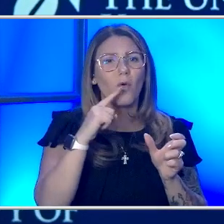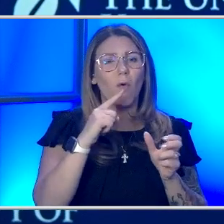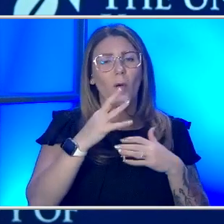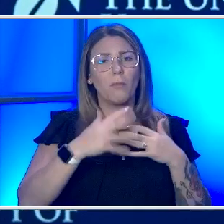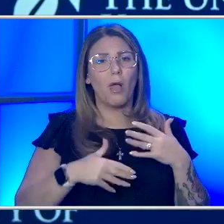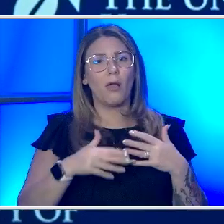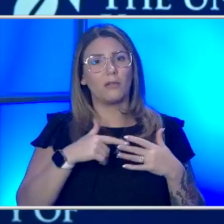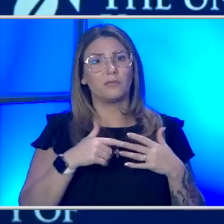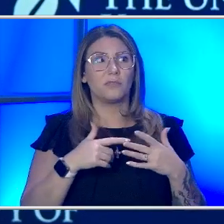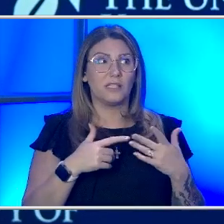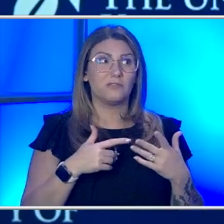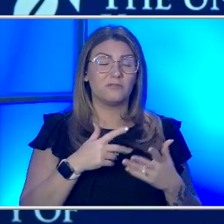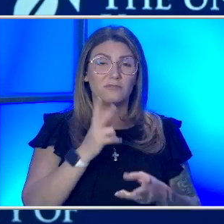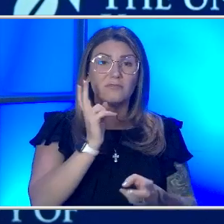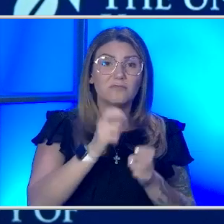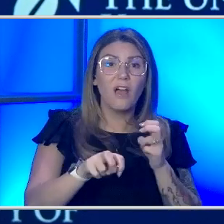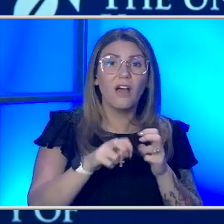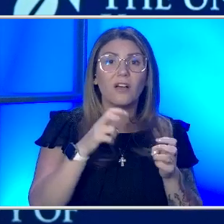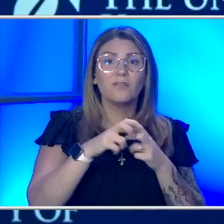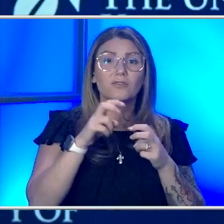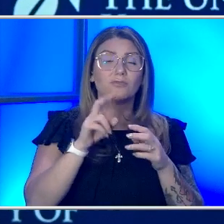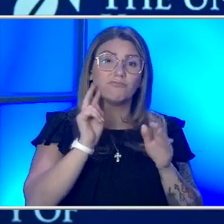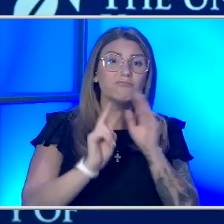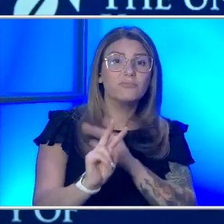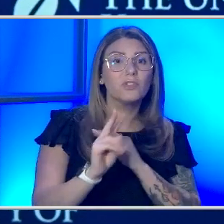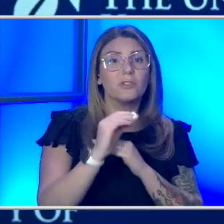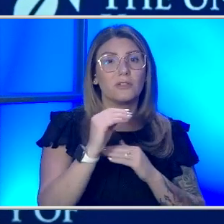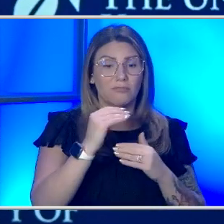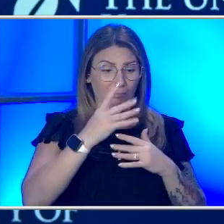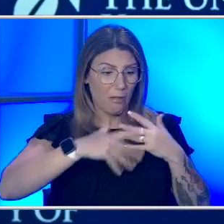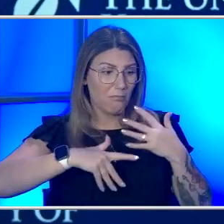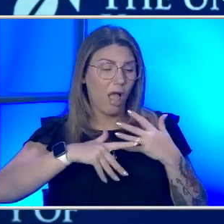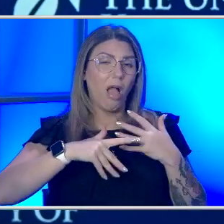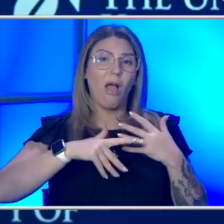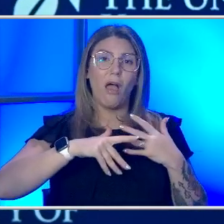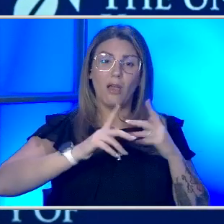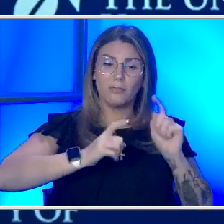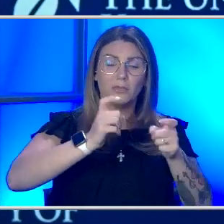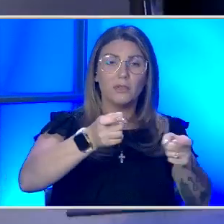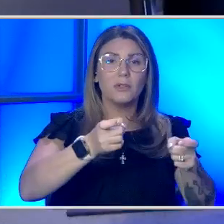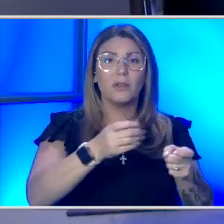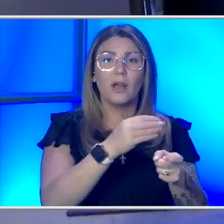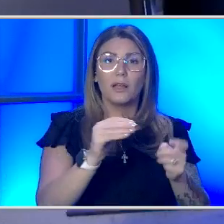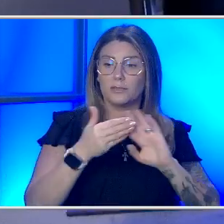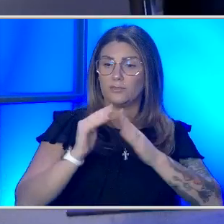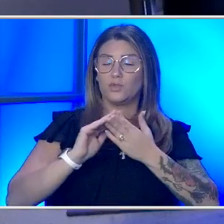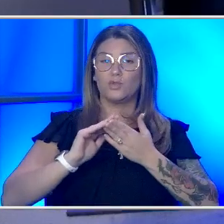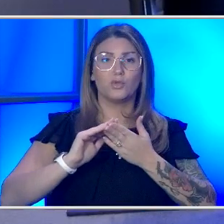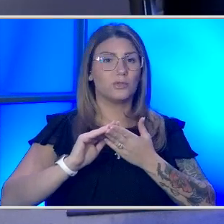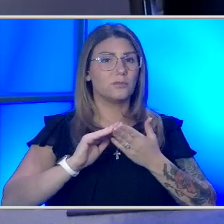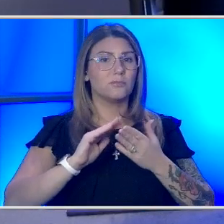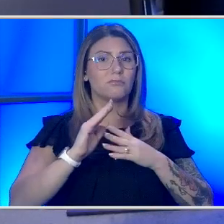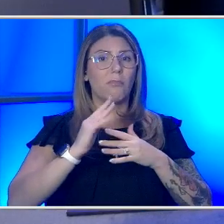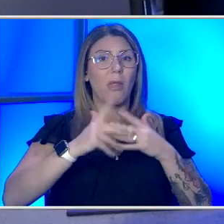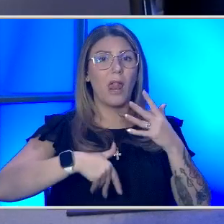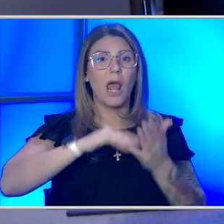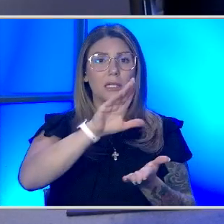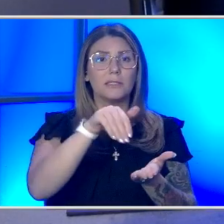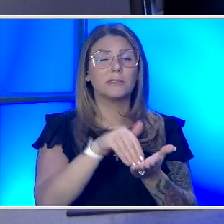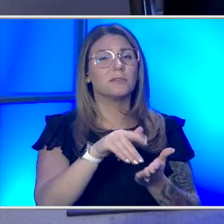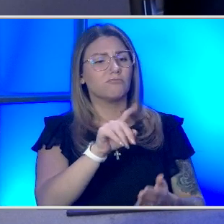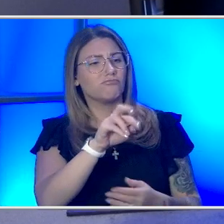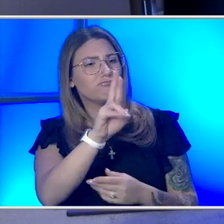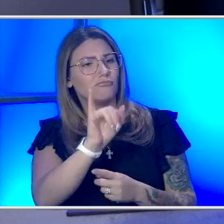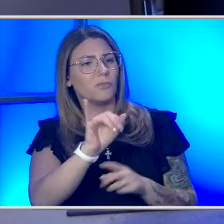and difficult things for a blood bank to deal with, and as well as a community blood center. So Tori, I want to ask you, people can reject